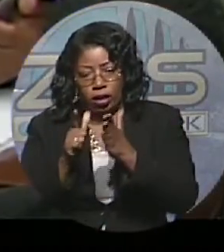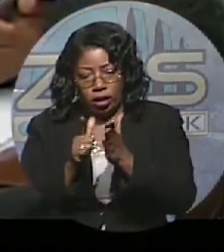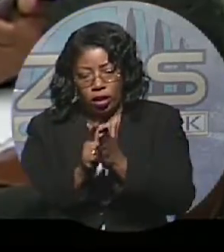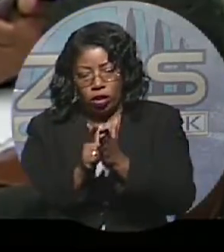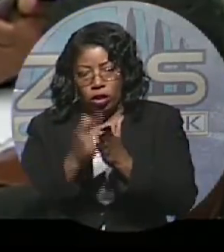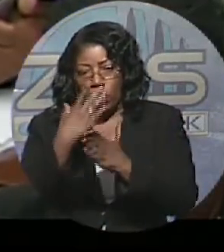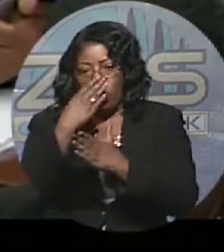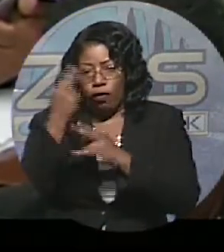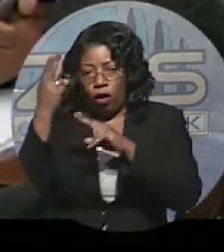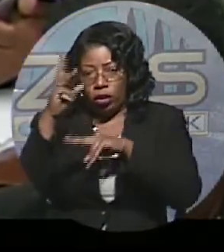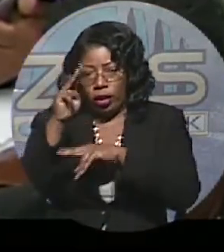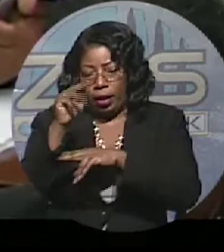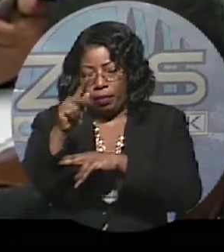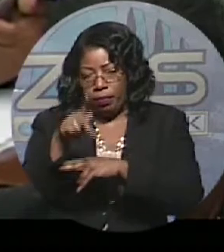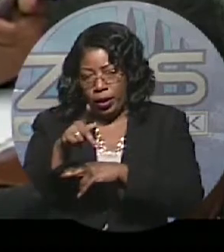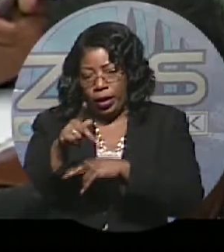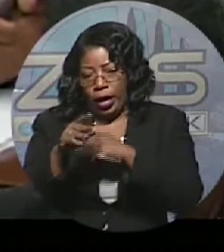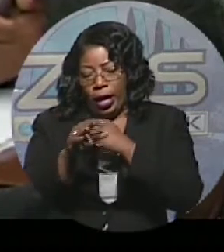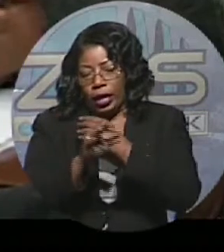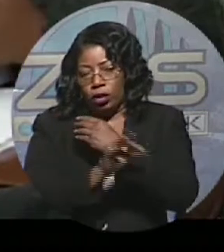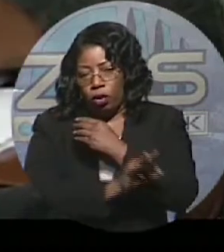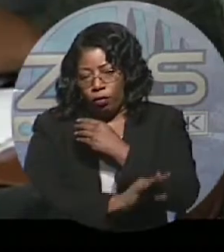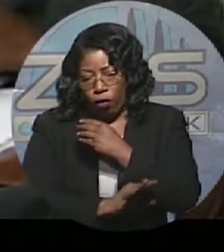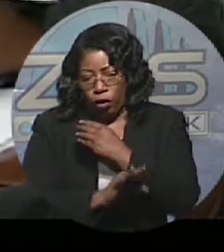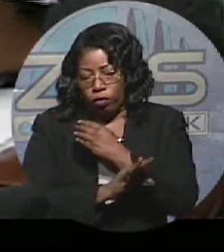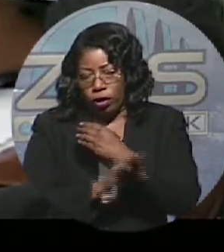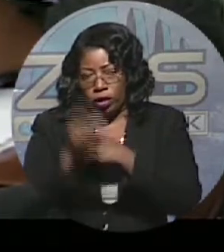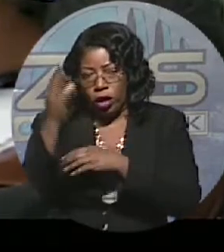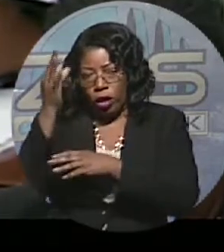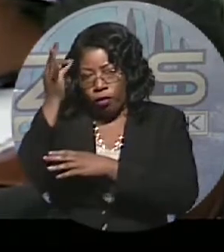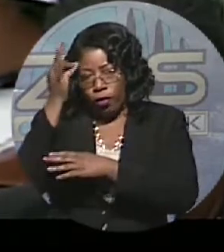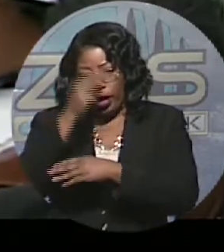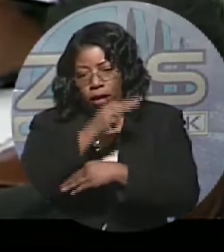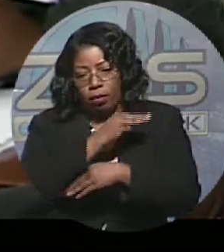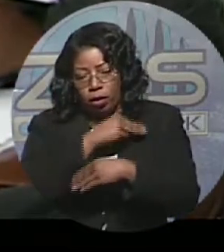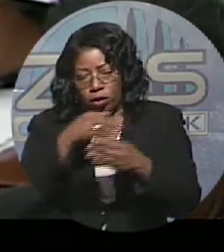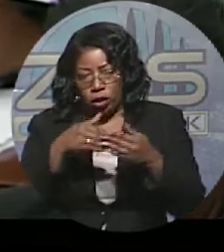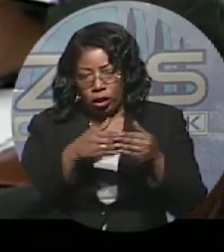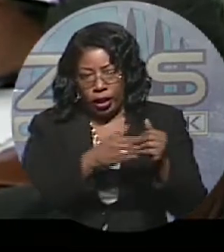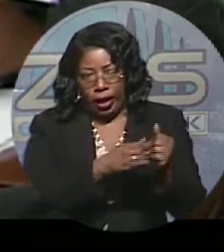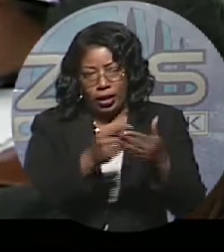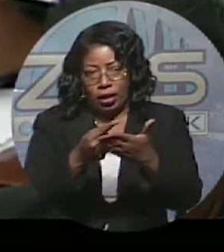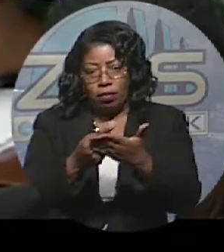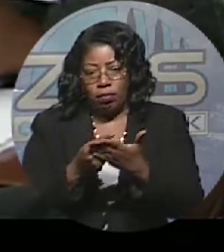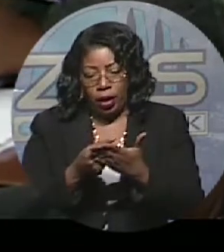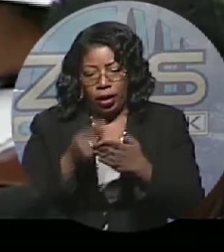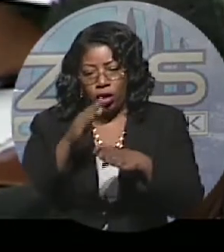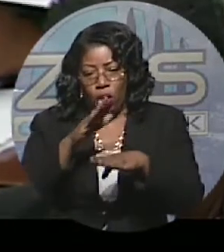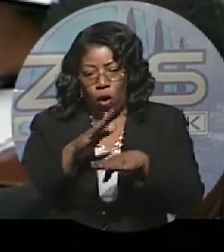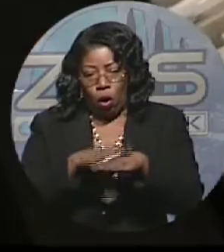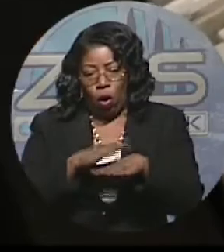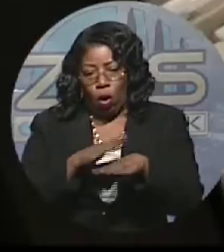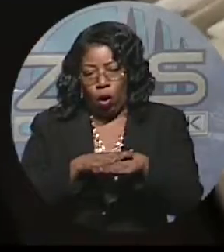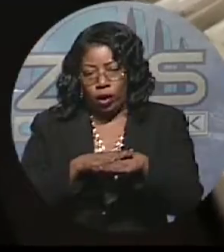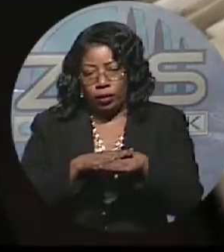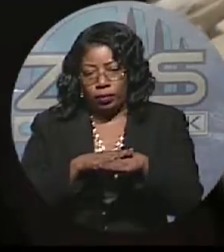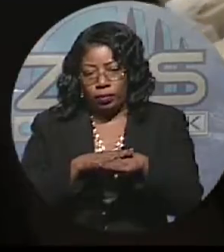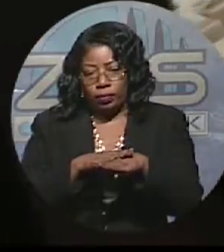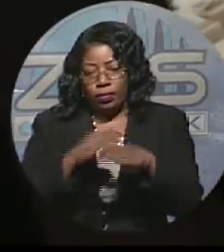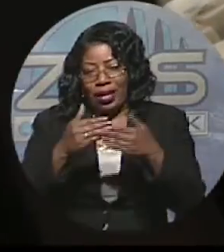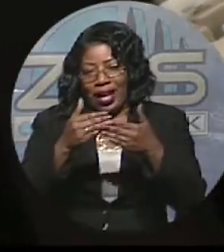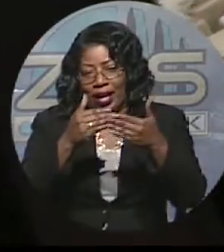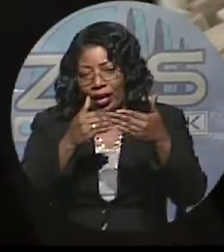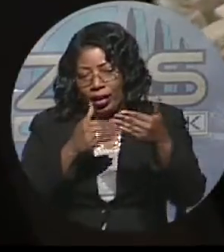Fox Hill MP and Foreign Affairs Minister the Honorable Fred Mitchell led off debate on the Advanced Passenger Information System